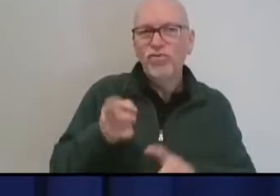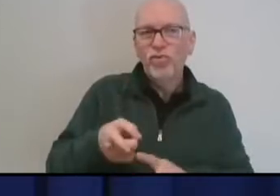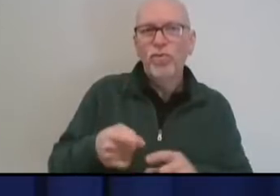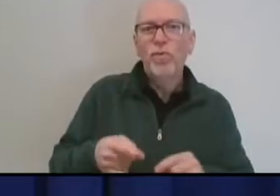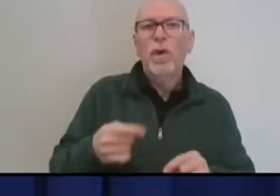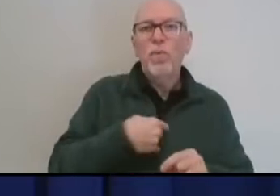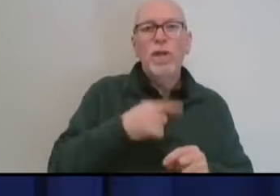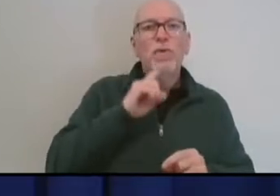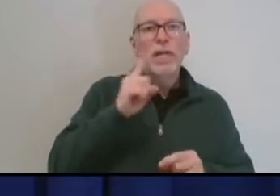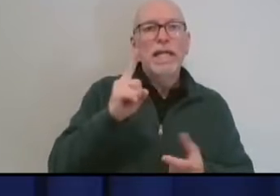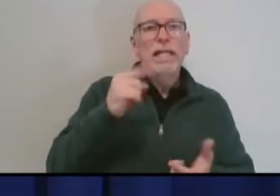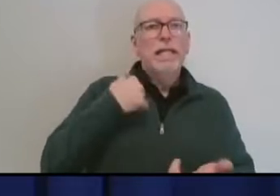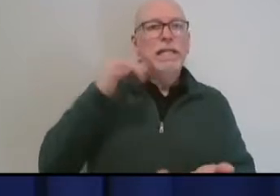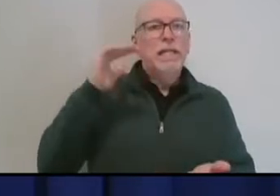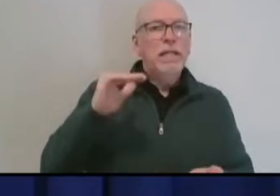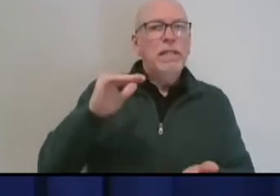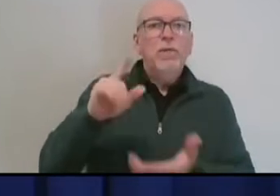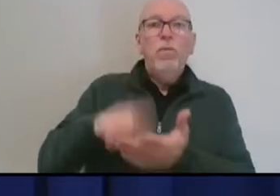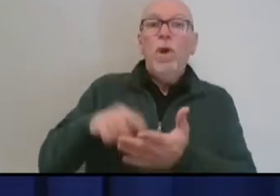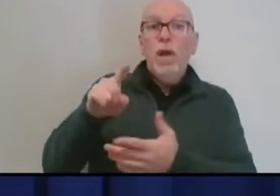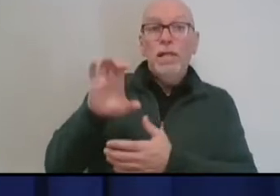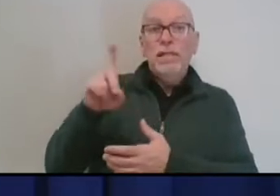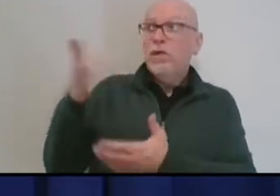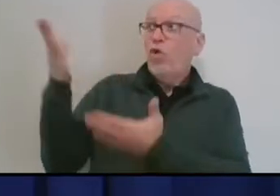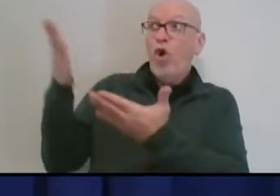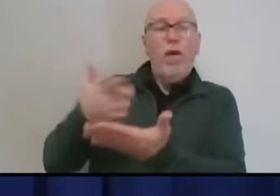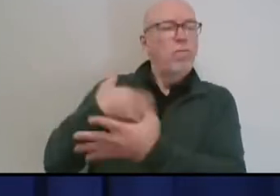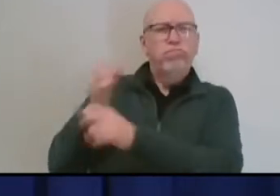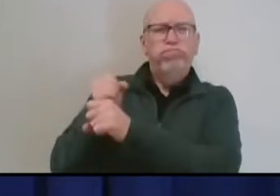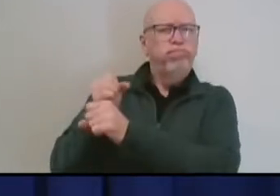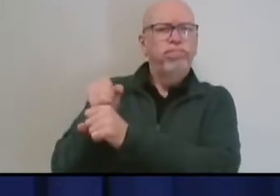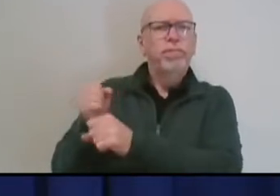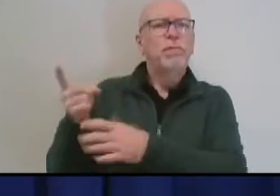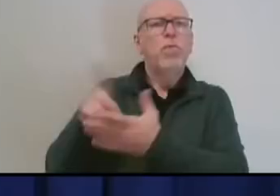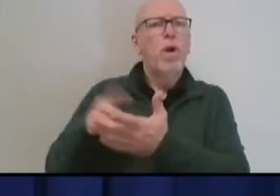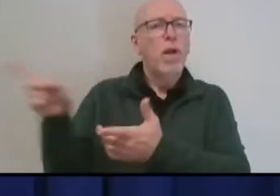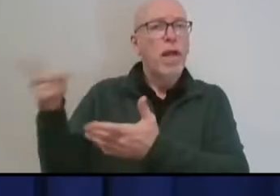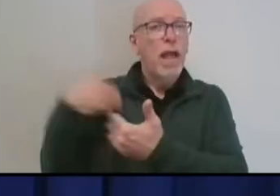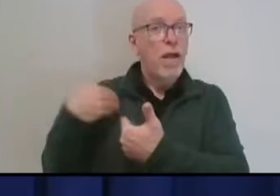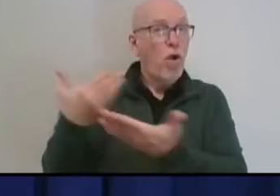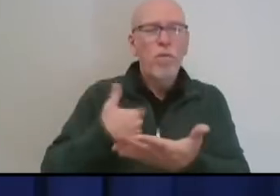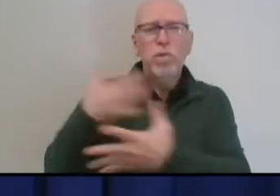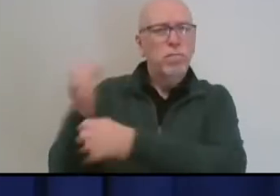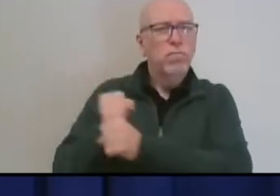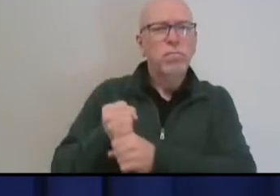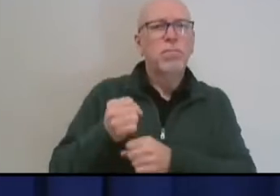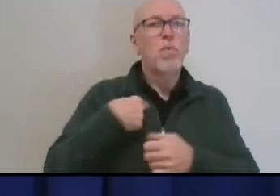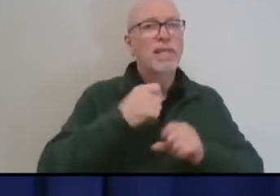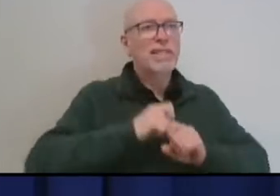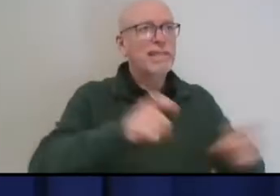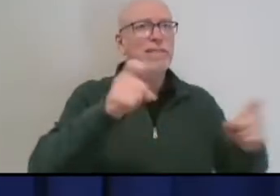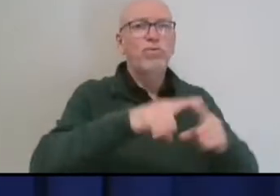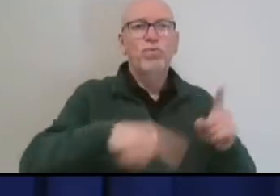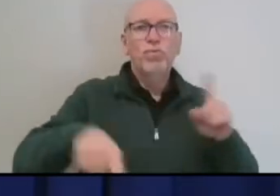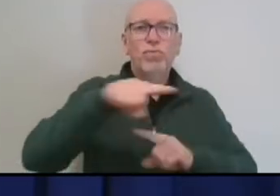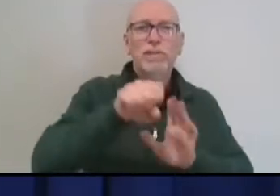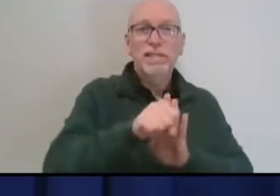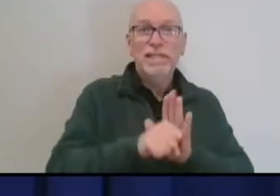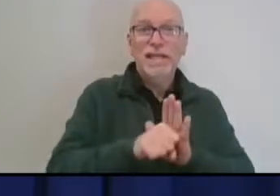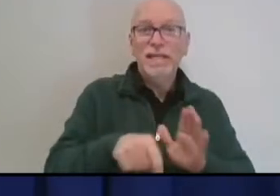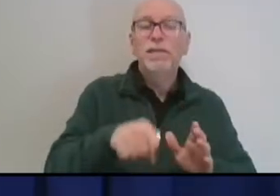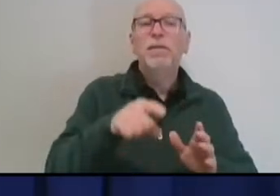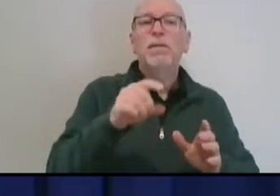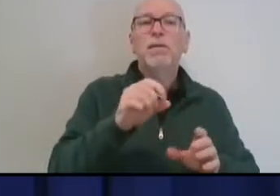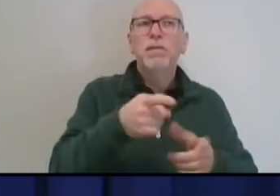pulling down everything that the CDC offers and getting it out to our vaccine partners across the state who have been begging to be able to